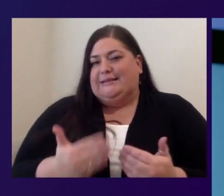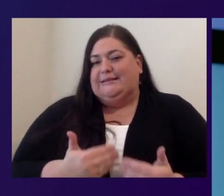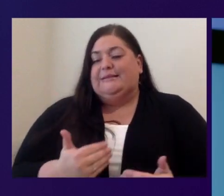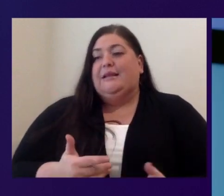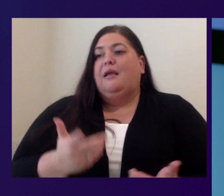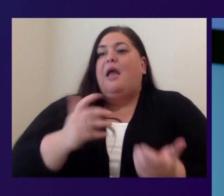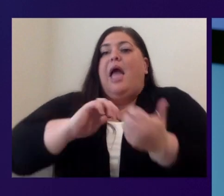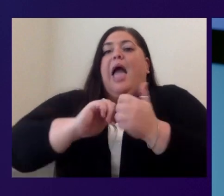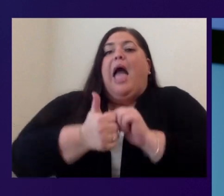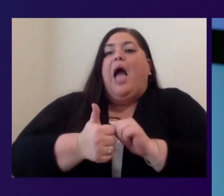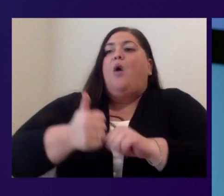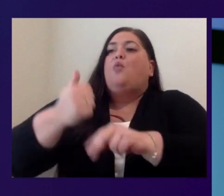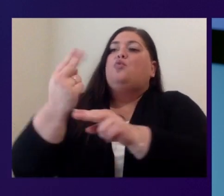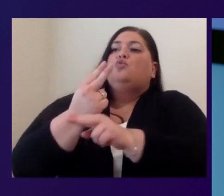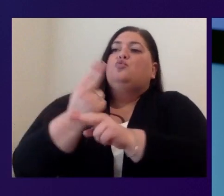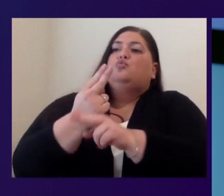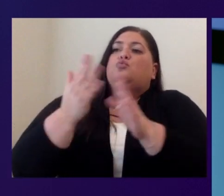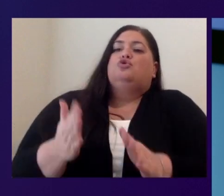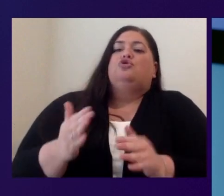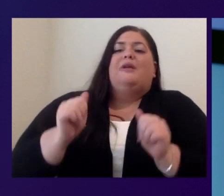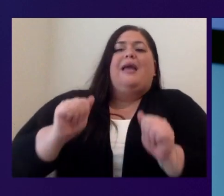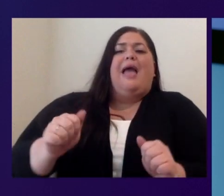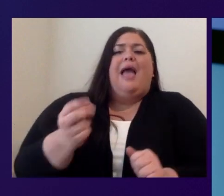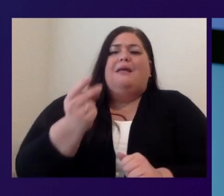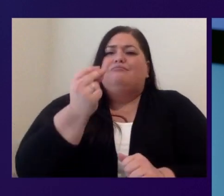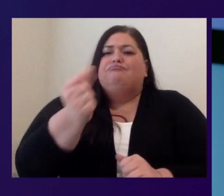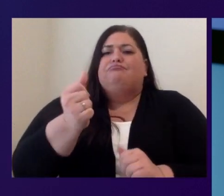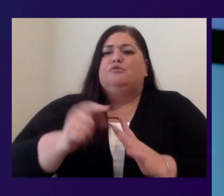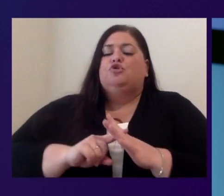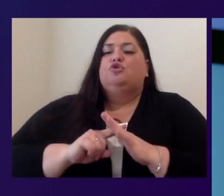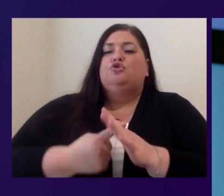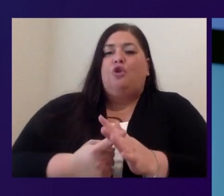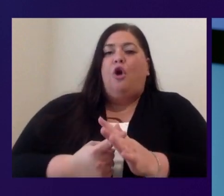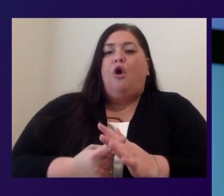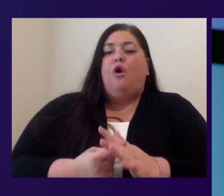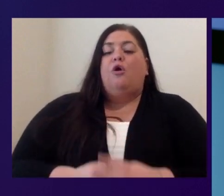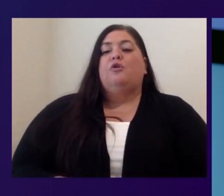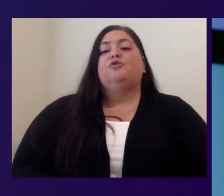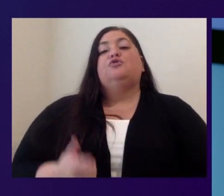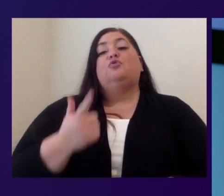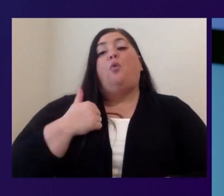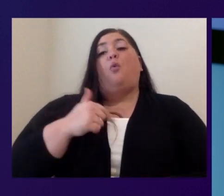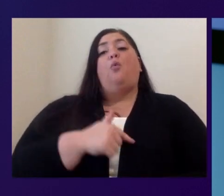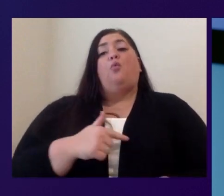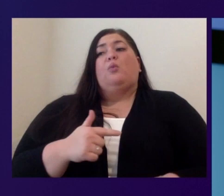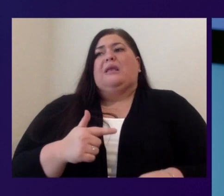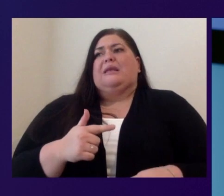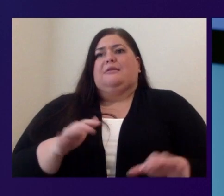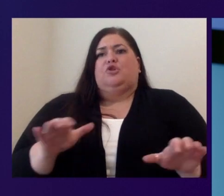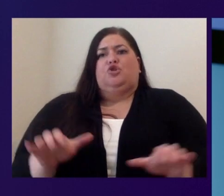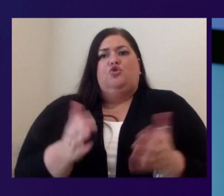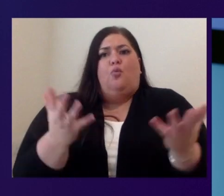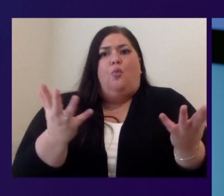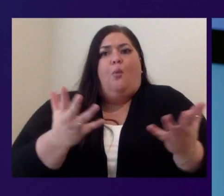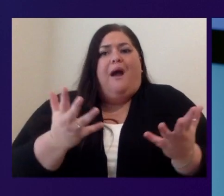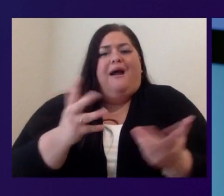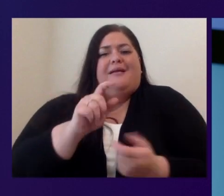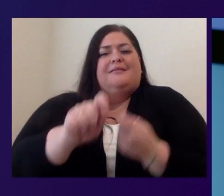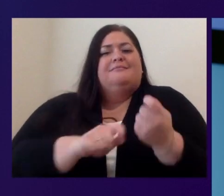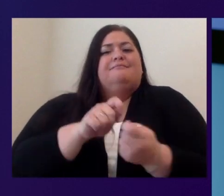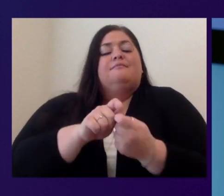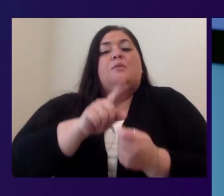to get started fast, right? So what we do here in end-user computing is really focus on